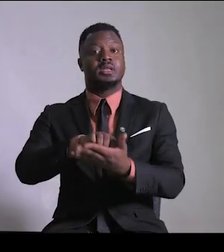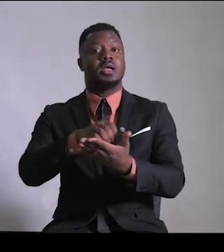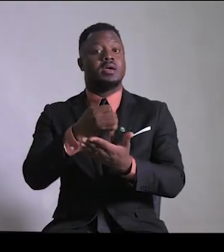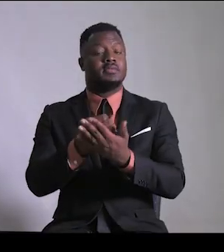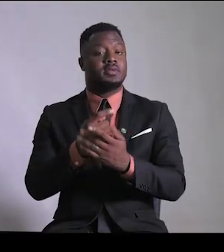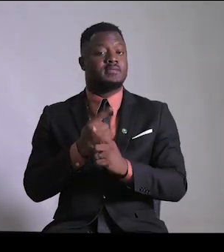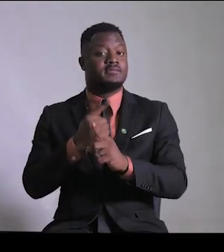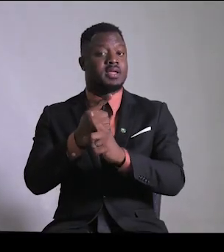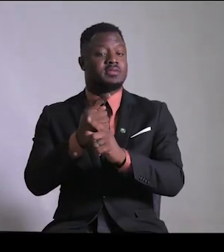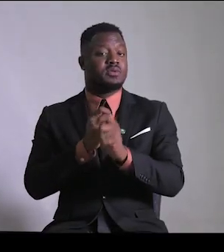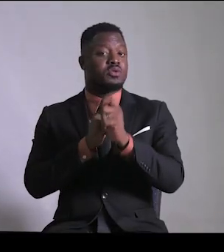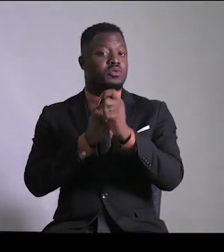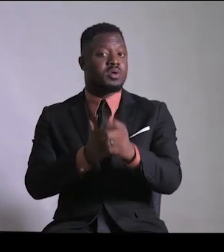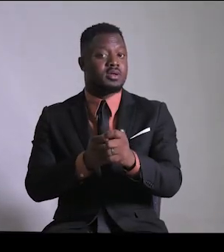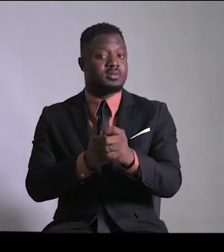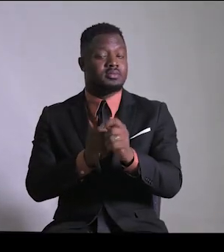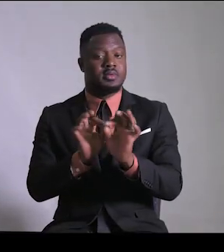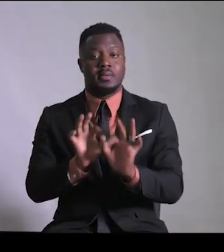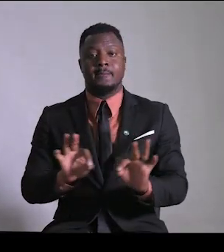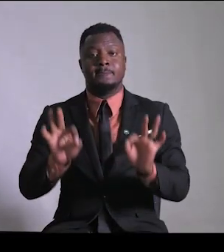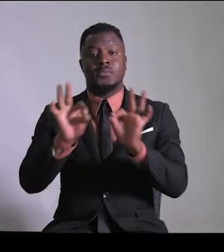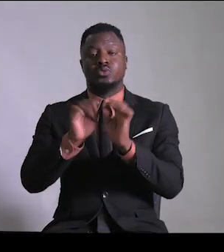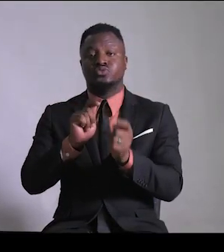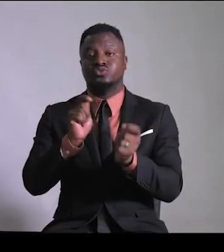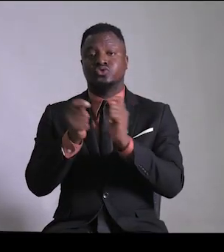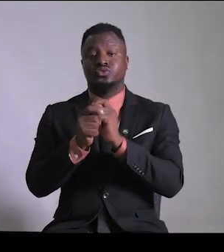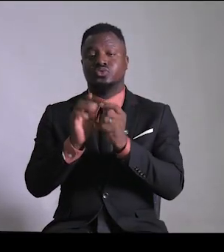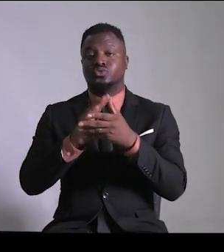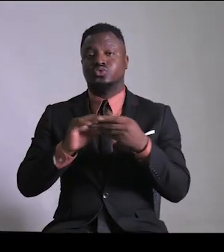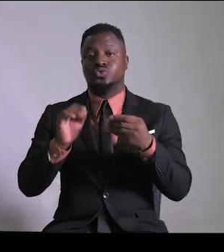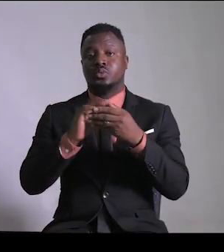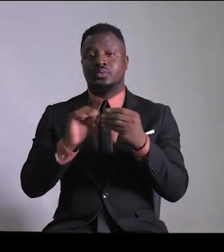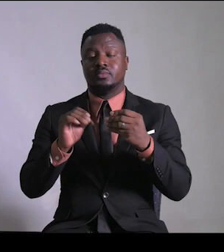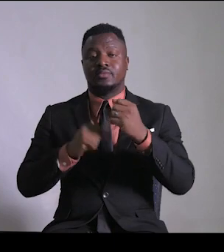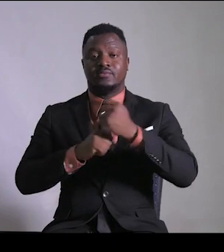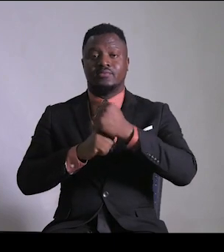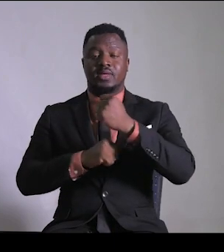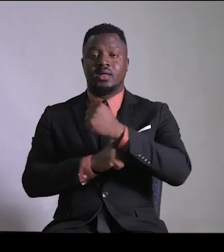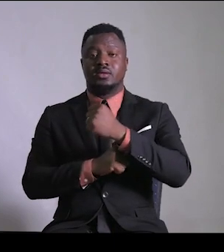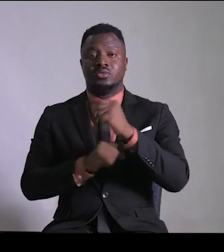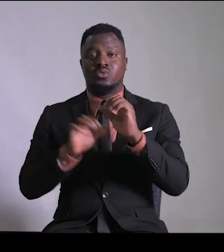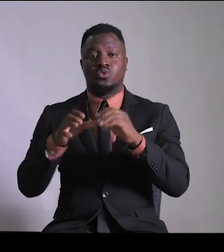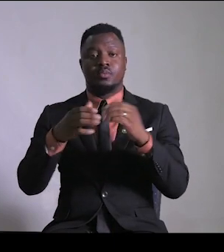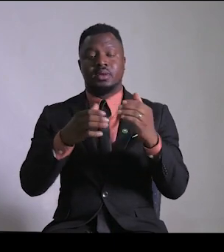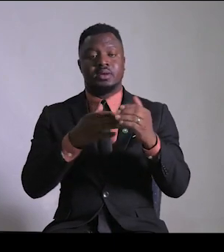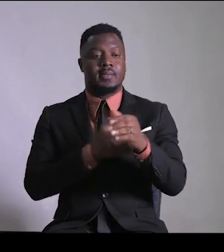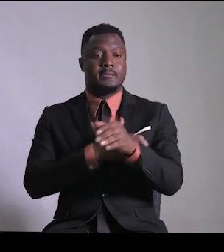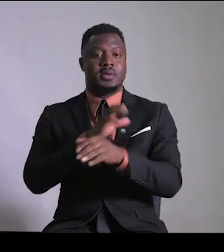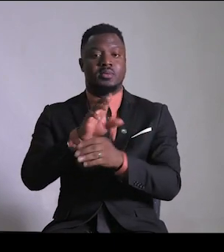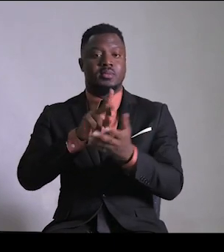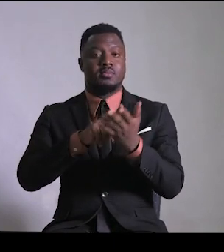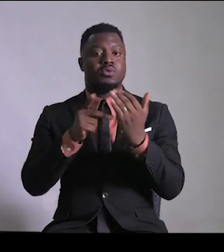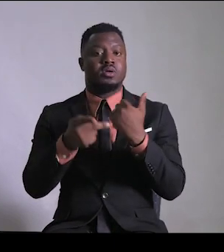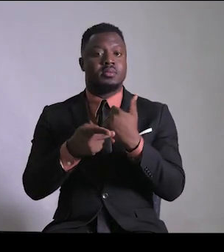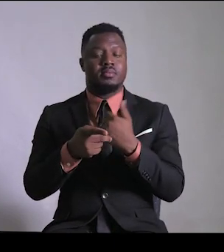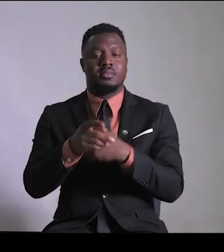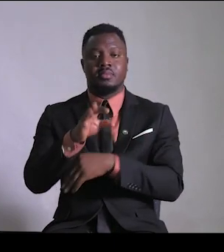Evidence and Effectiveness Grants, Most Significant Change Story, Foundation for Community Empowerment